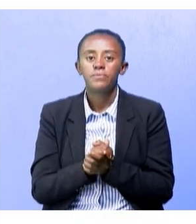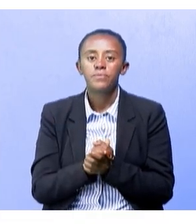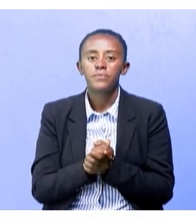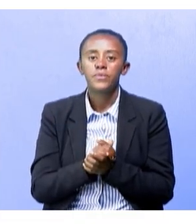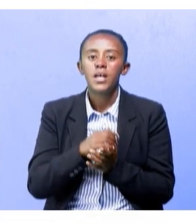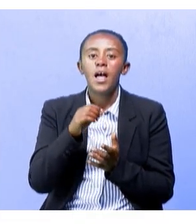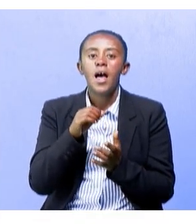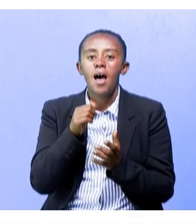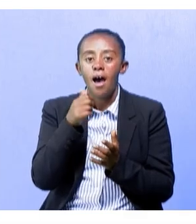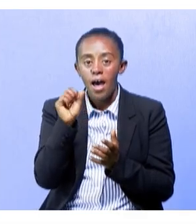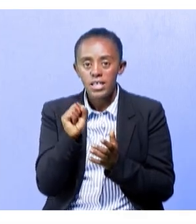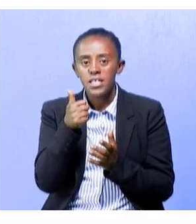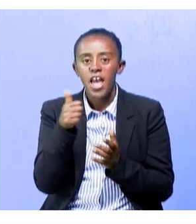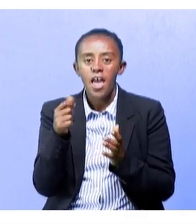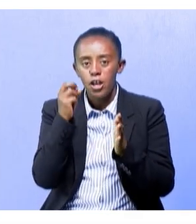as a result,